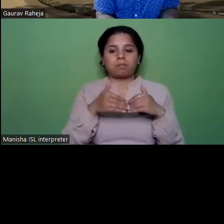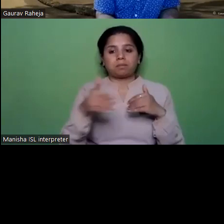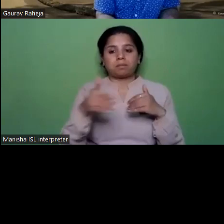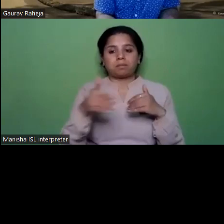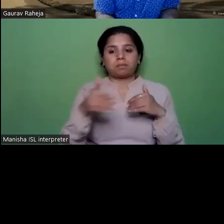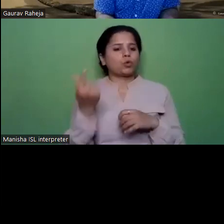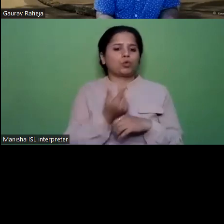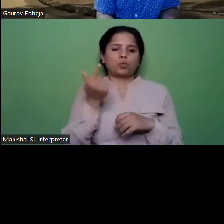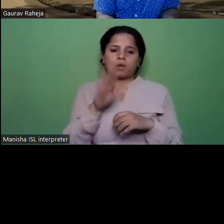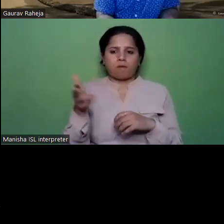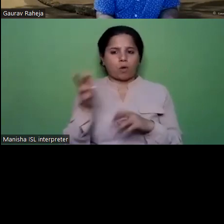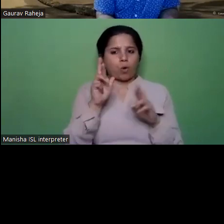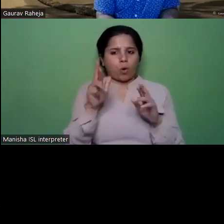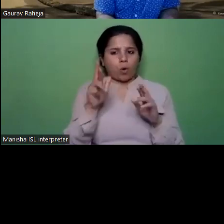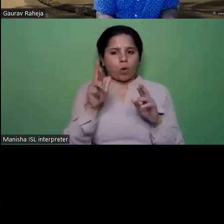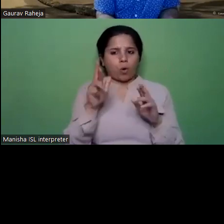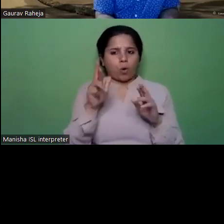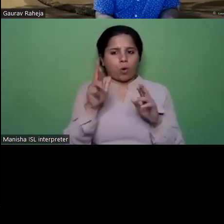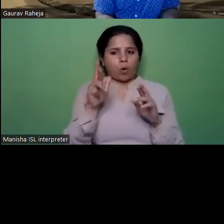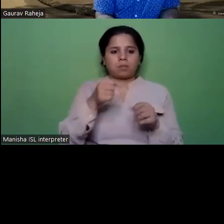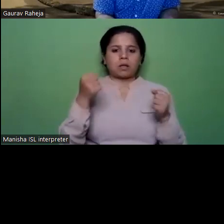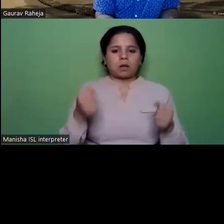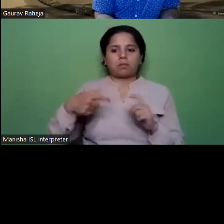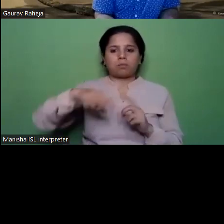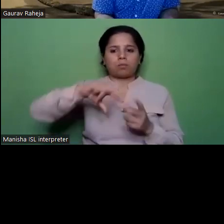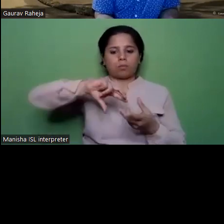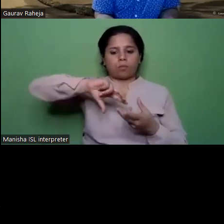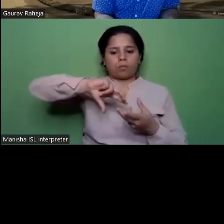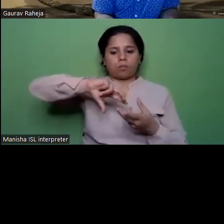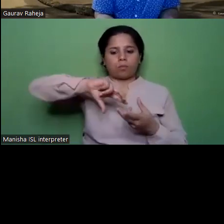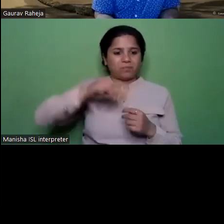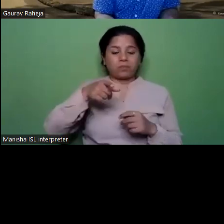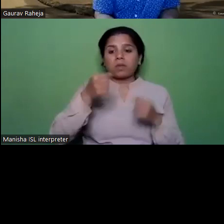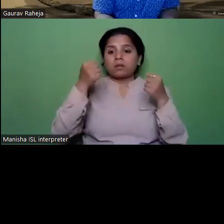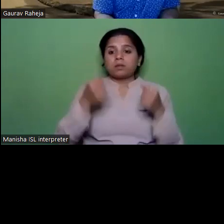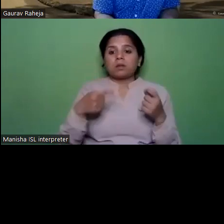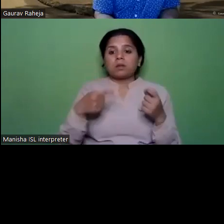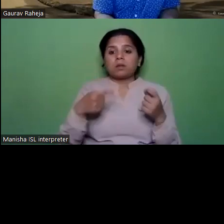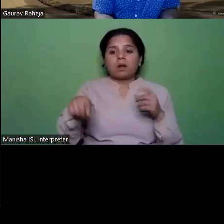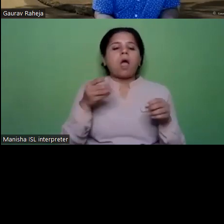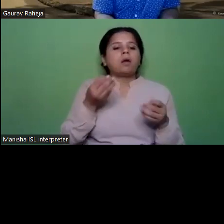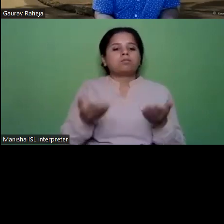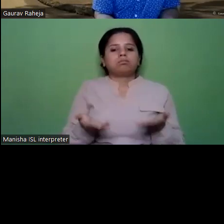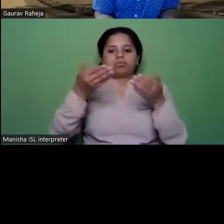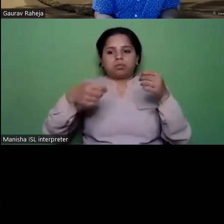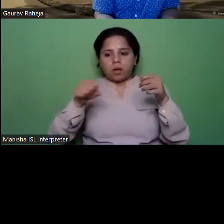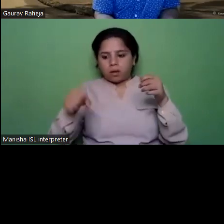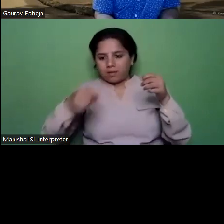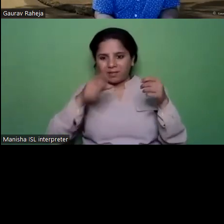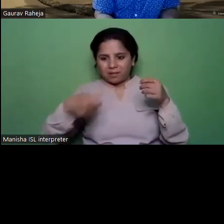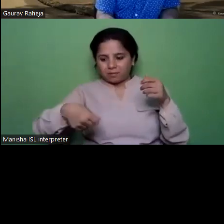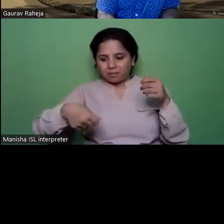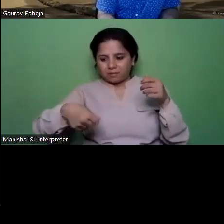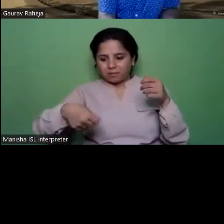used, this hydraulic system on which the chair can actually lift up, the chair can actually